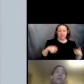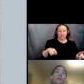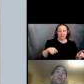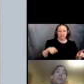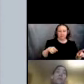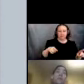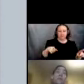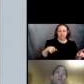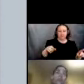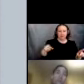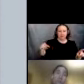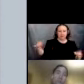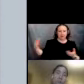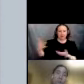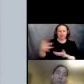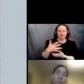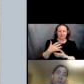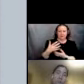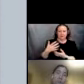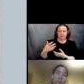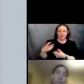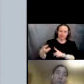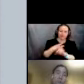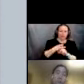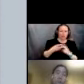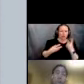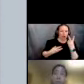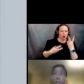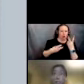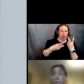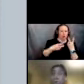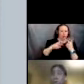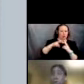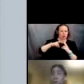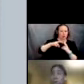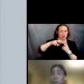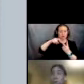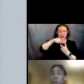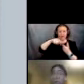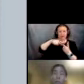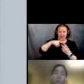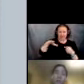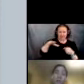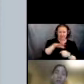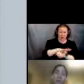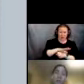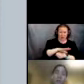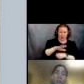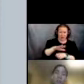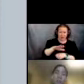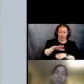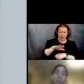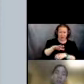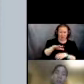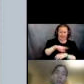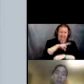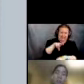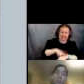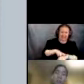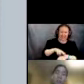rounded up a couple who were fully Native Alaskan solely because the husband had